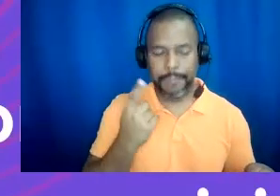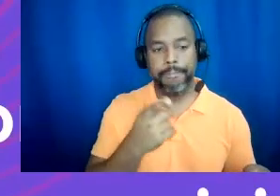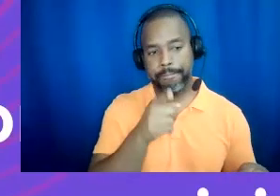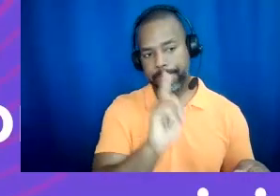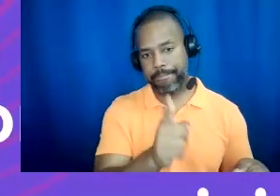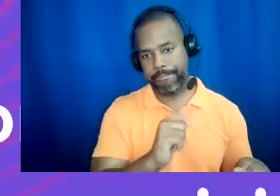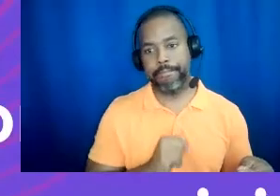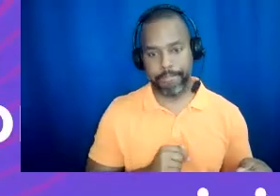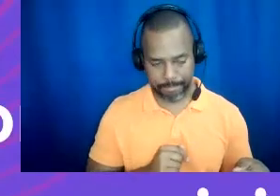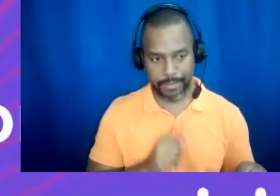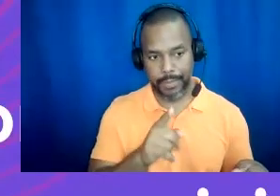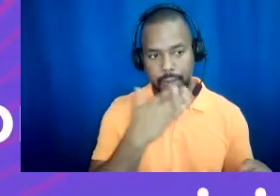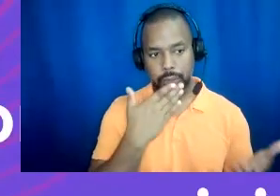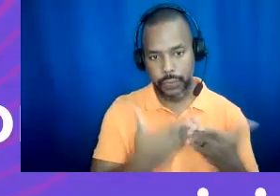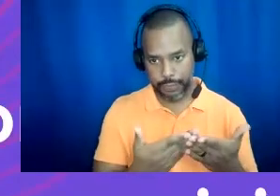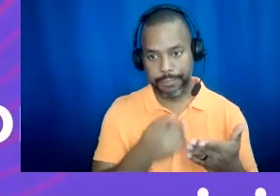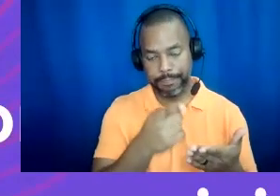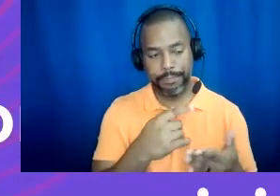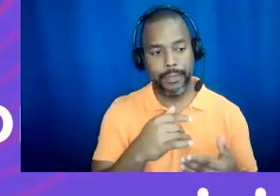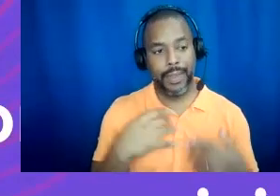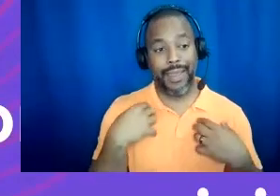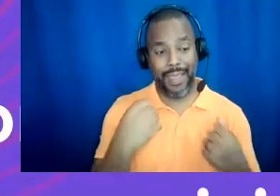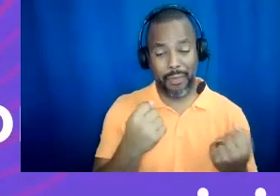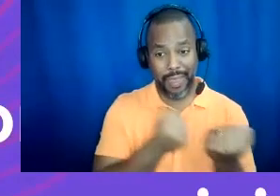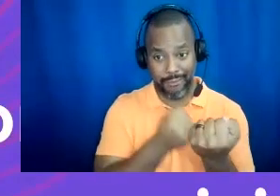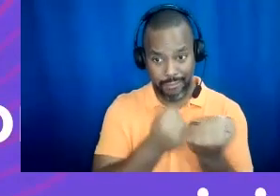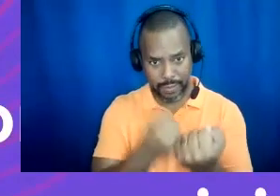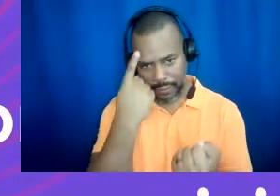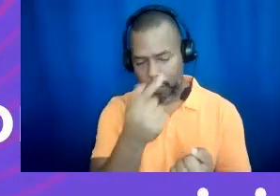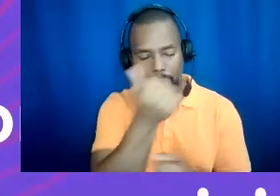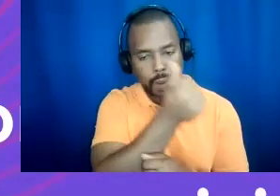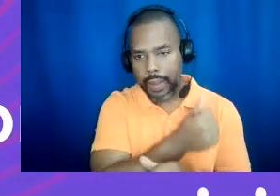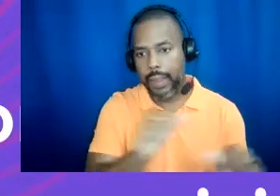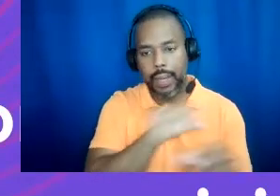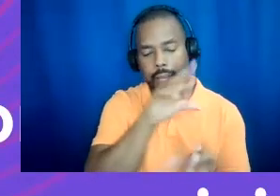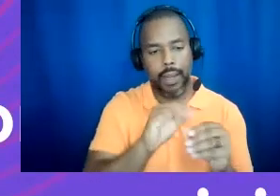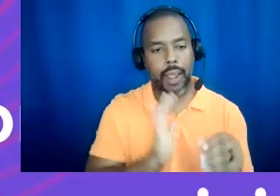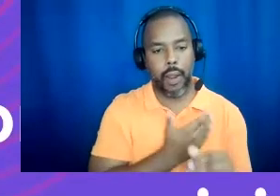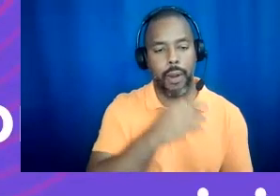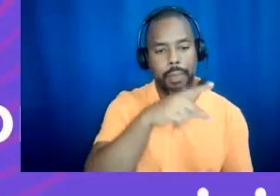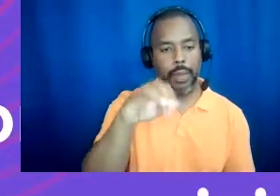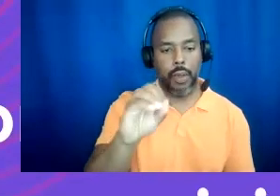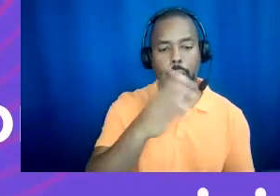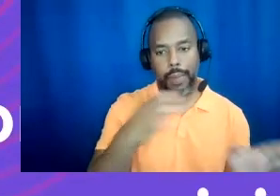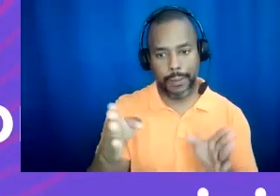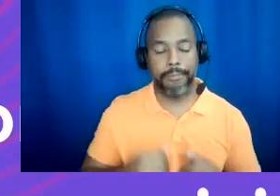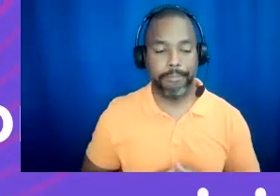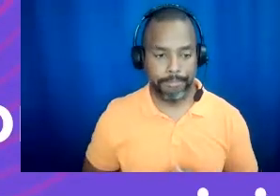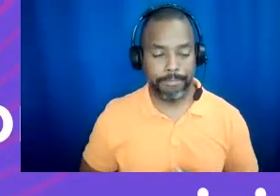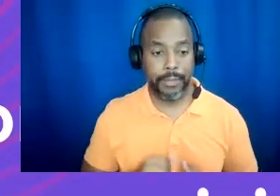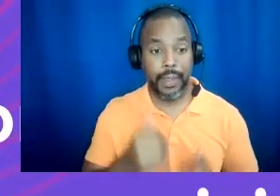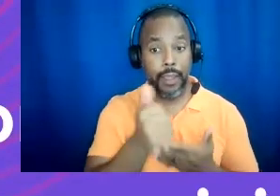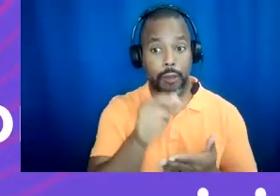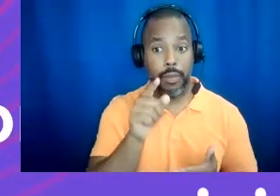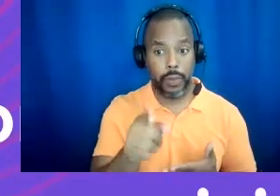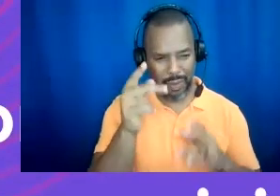going to be a go-to. Health Advocate is available for any individuals enrolled on our PPO plans, and what they do is they help you